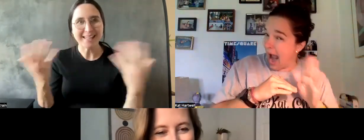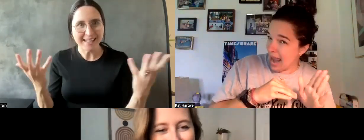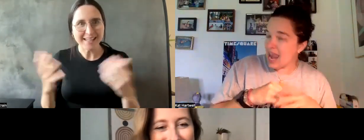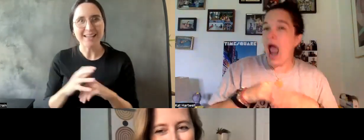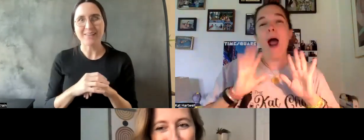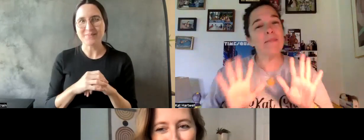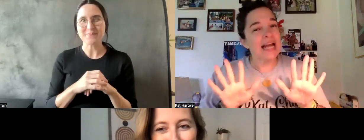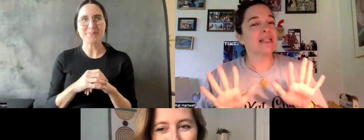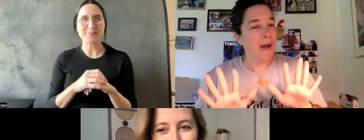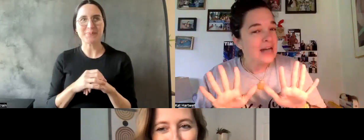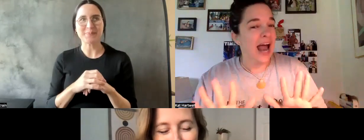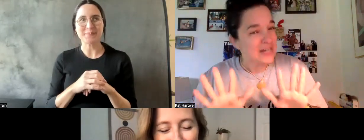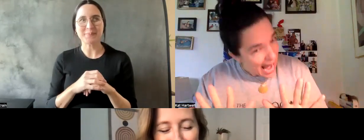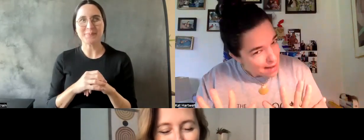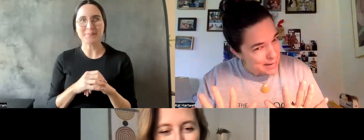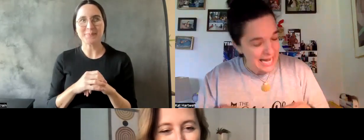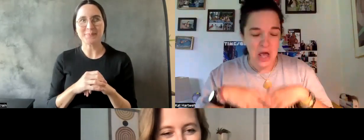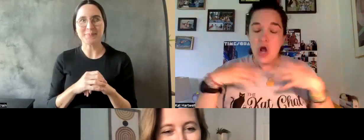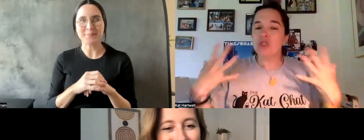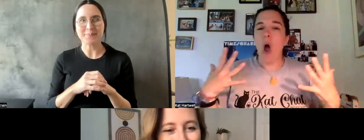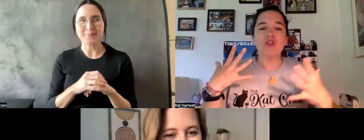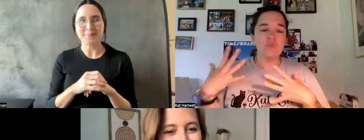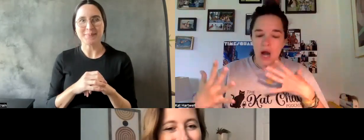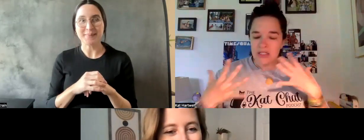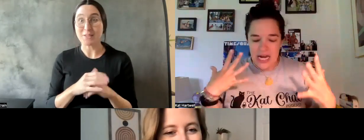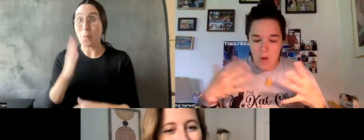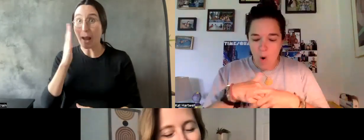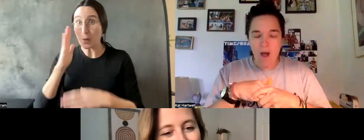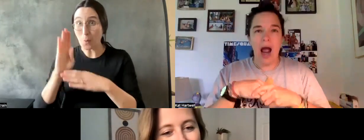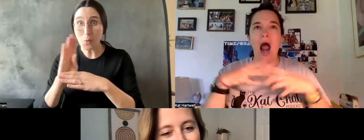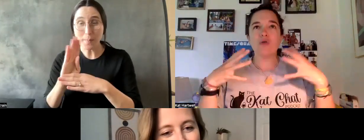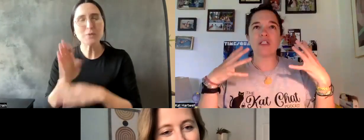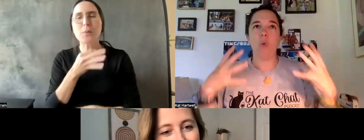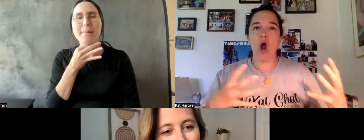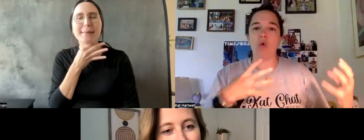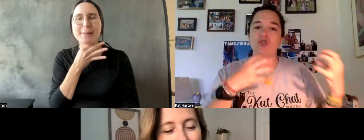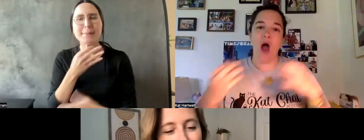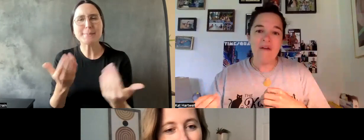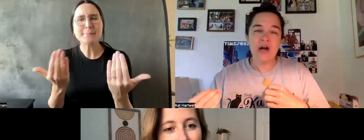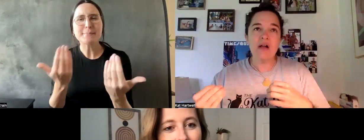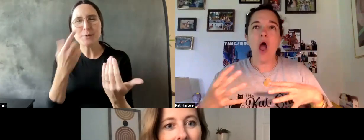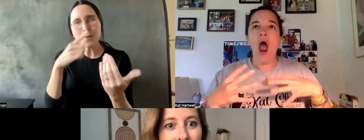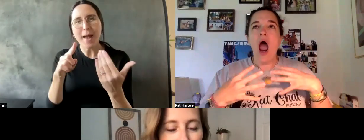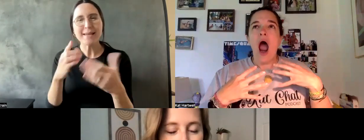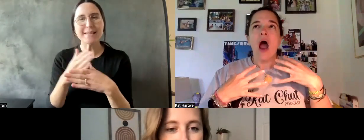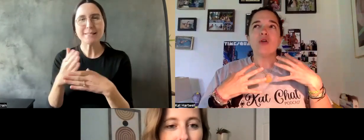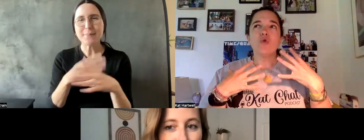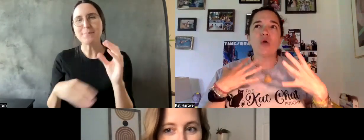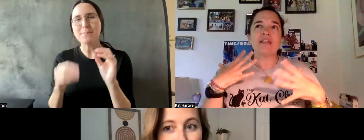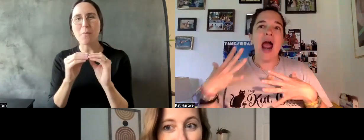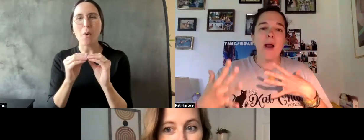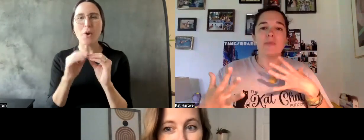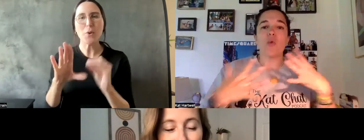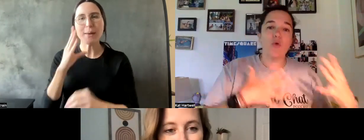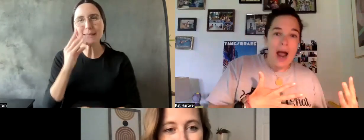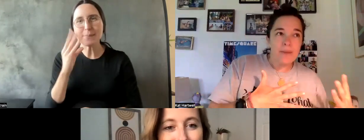they high, I'm like, it depends on the timing. So I just wanted to hear more about how to work with travel. You